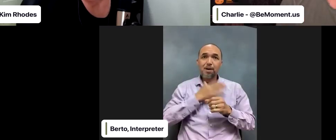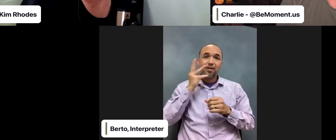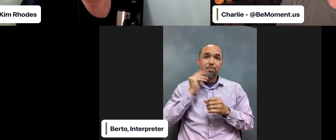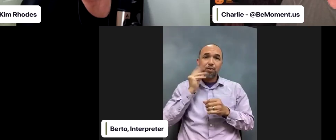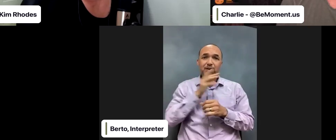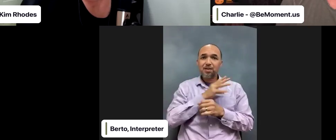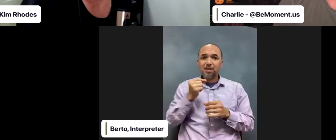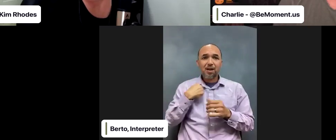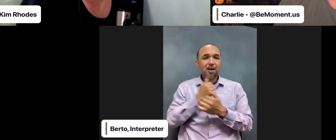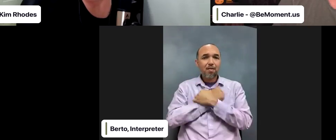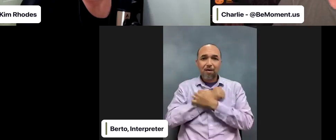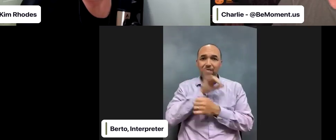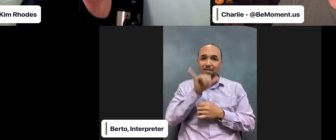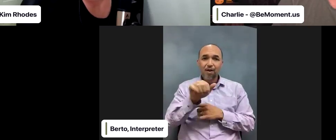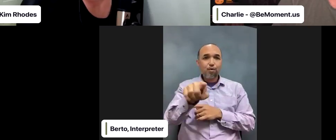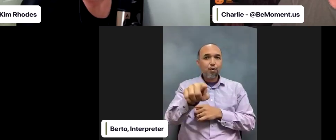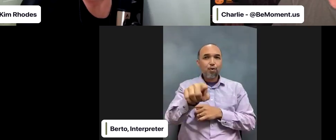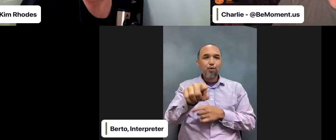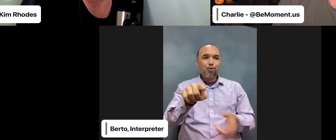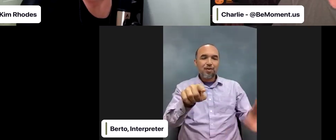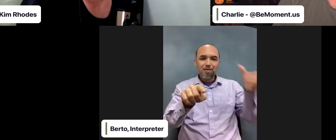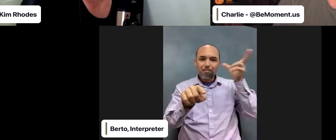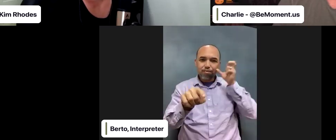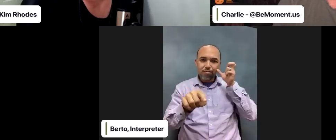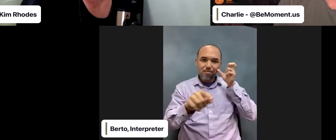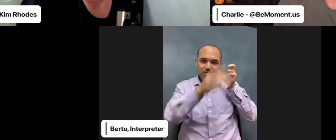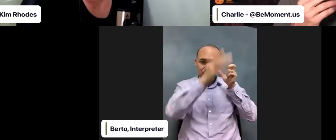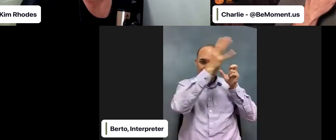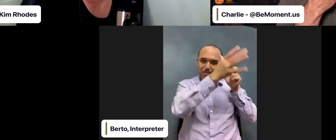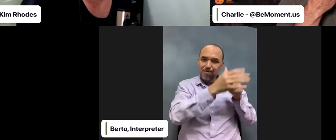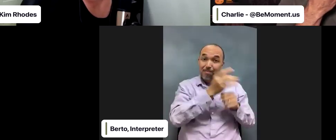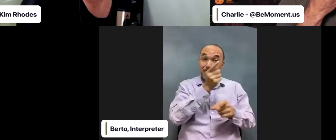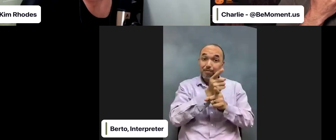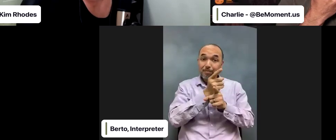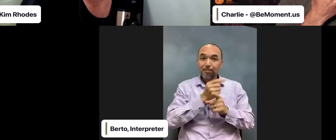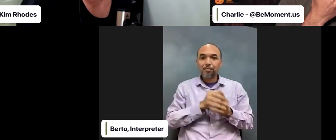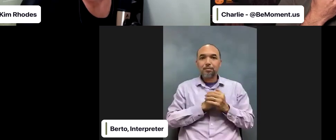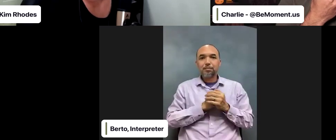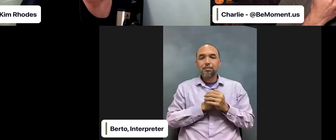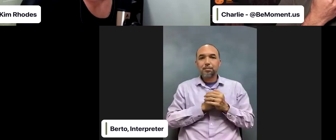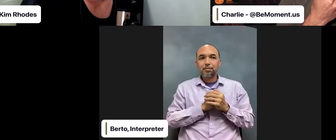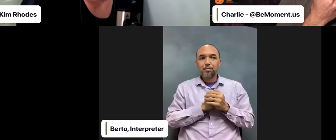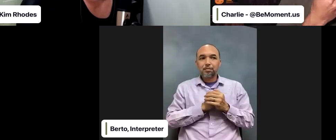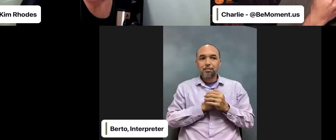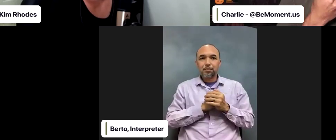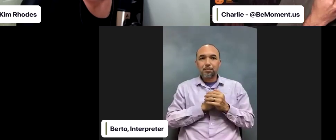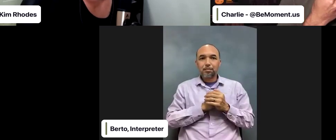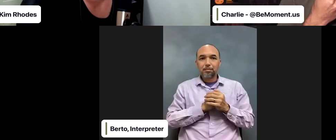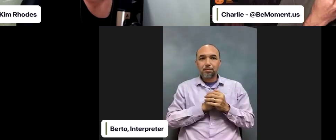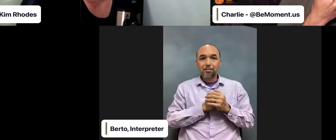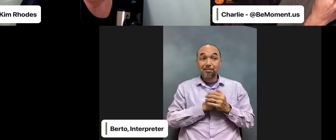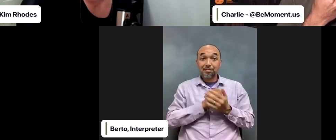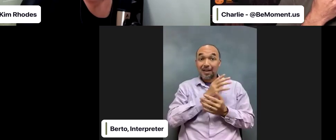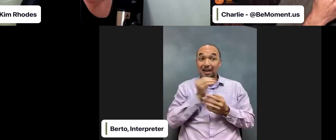love that you were the one who listened to him, right? Yeah. Like, He probably did too. He probably was